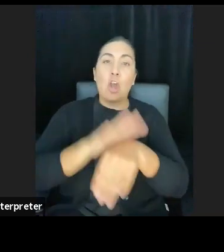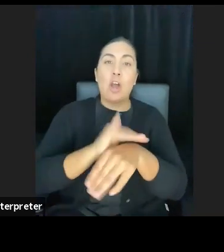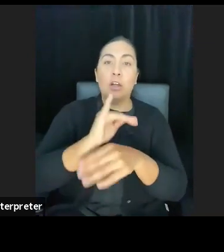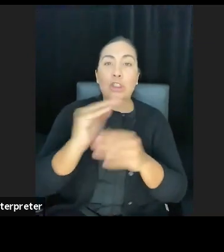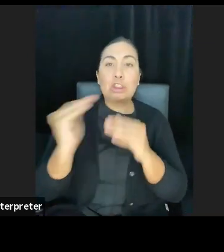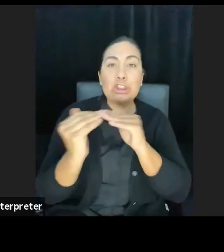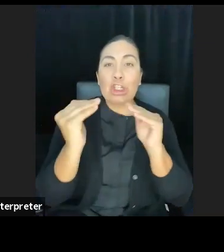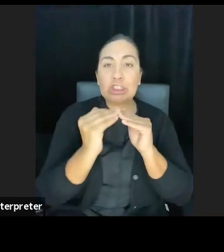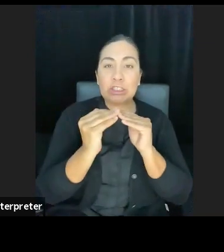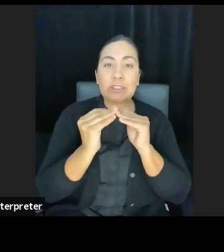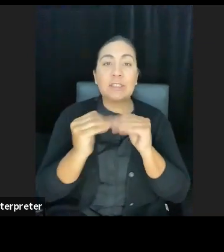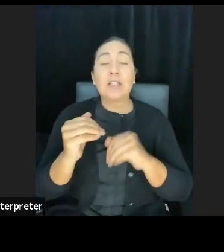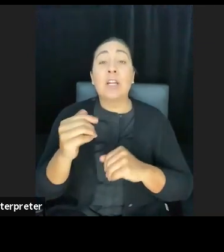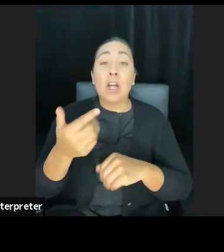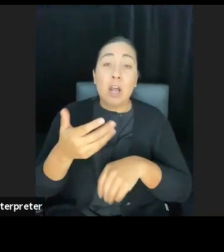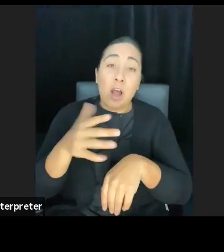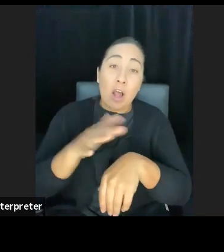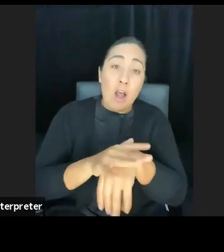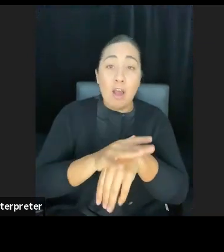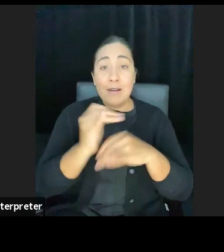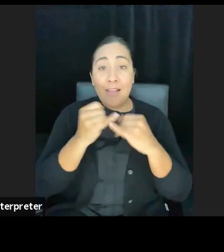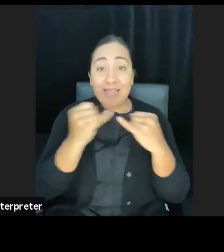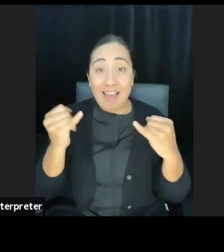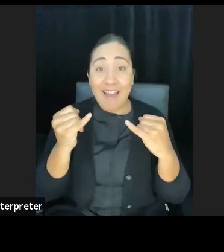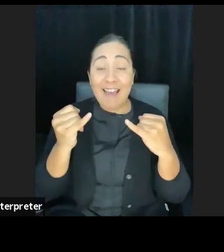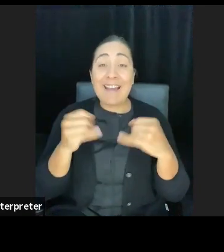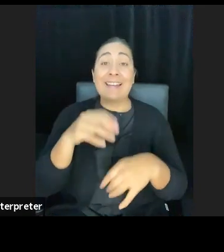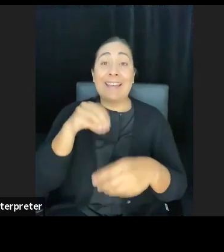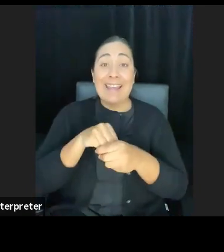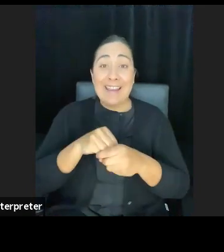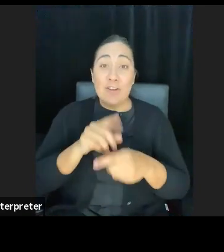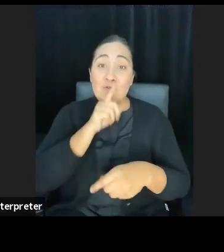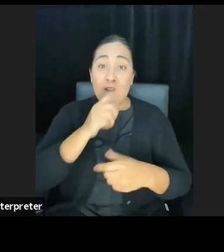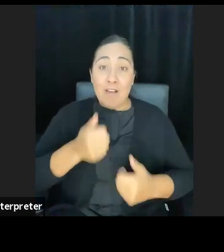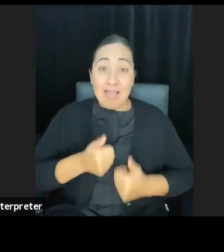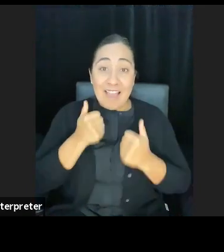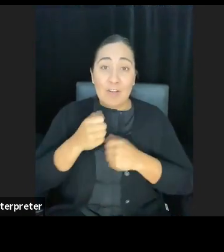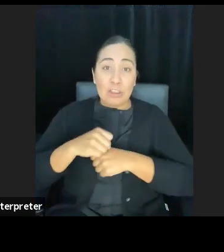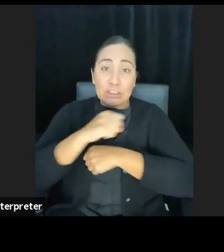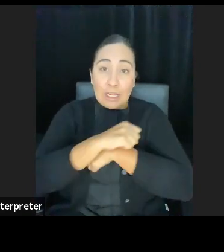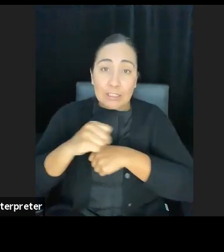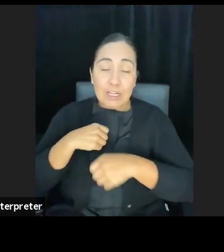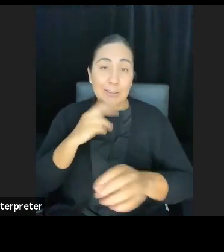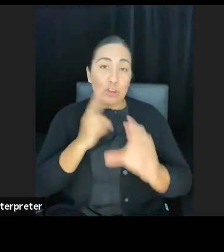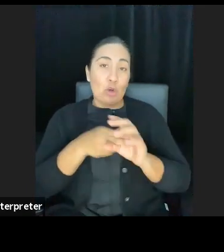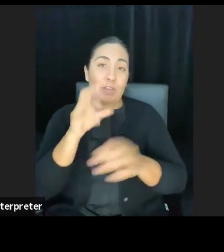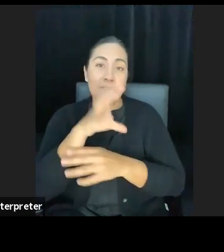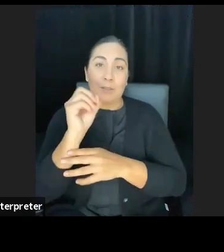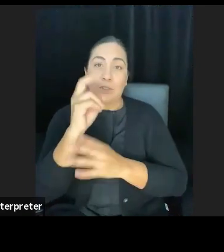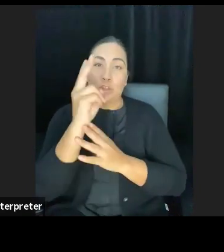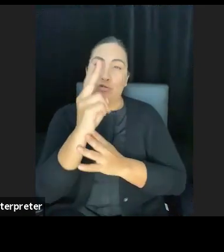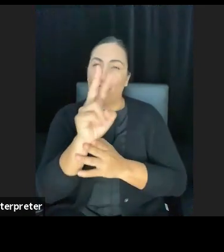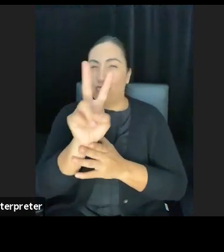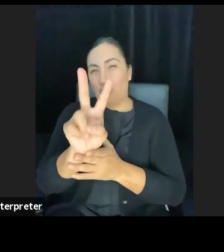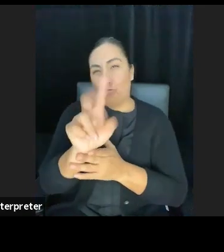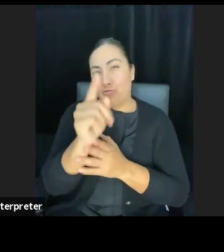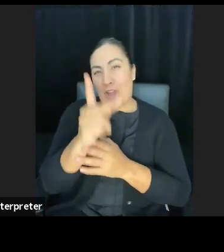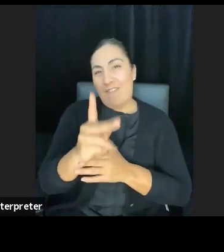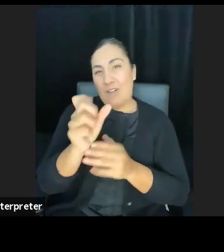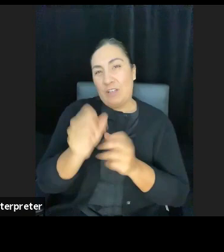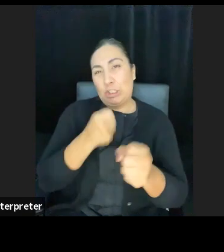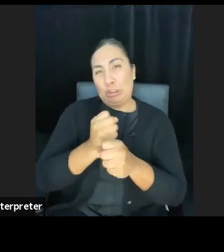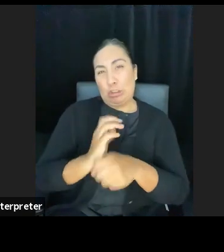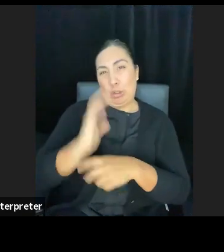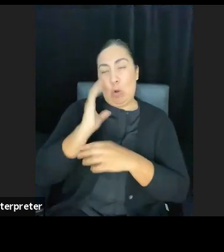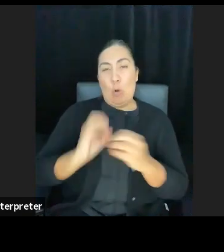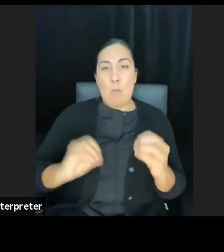justice online, on stage, and in real life. I began this company about 2.5 years ago, and I think of it more as a practice. It's